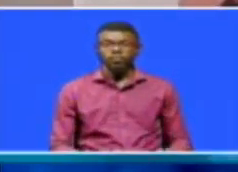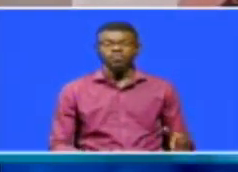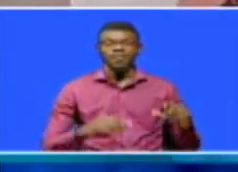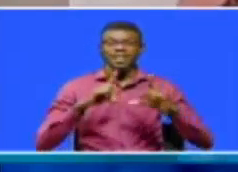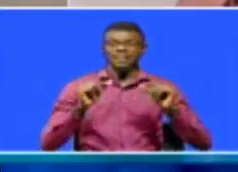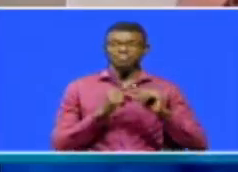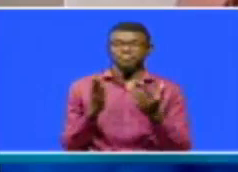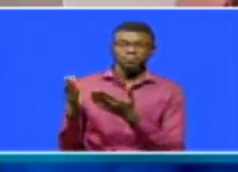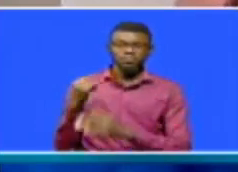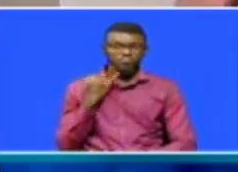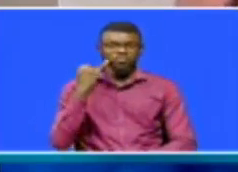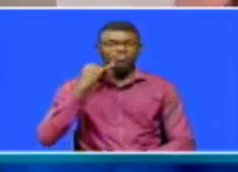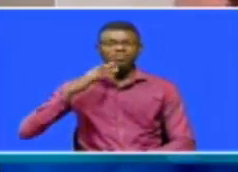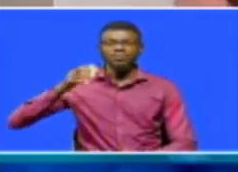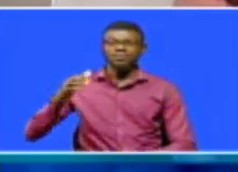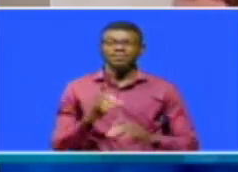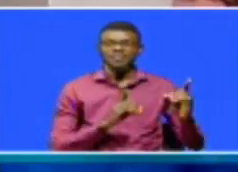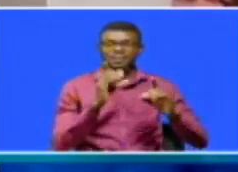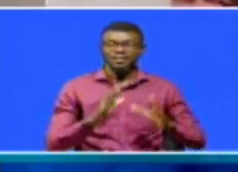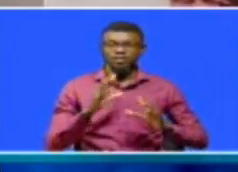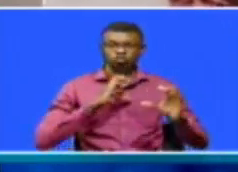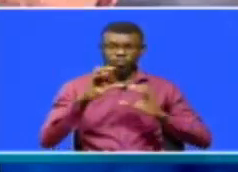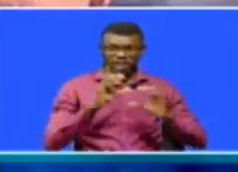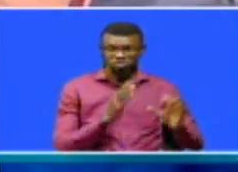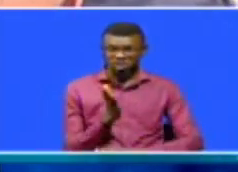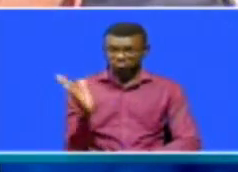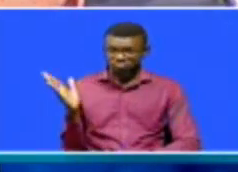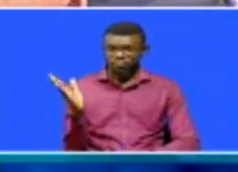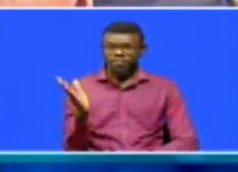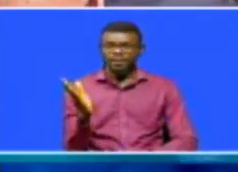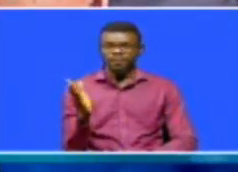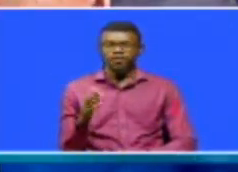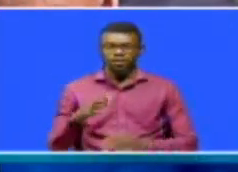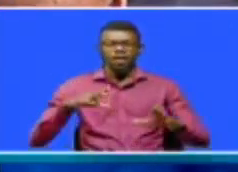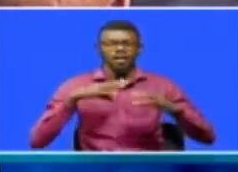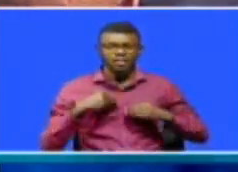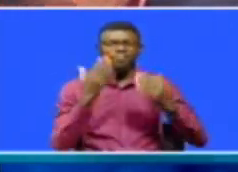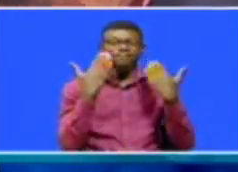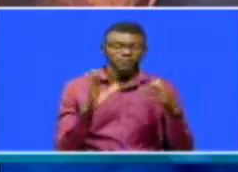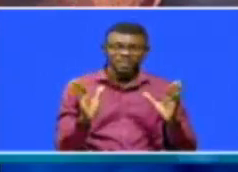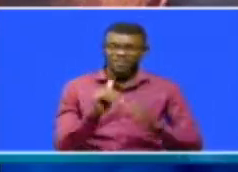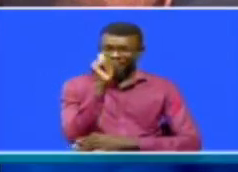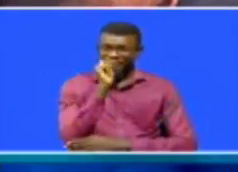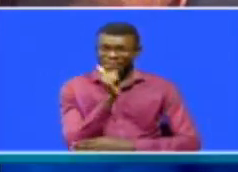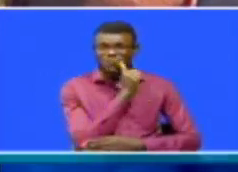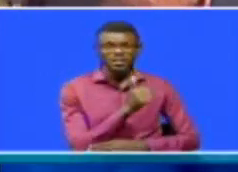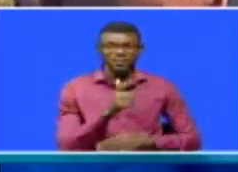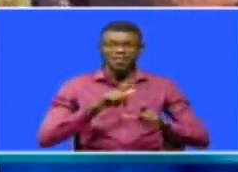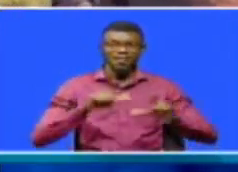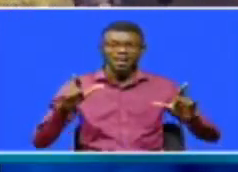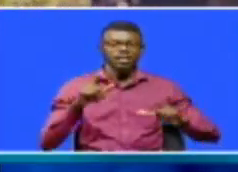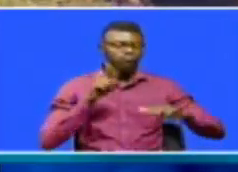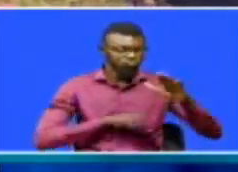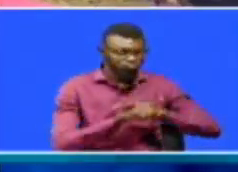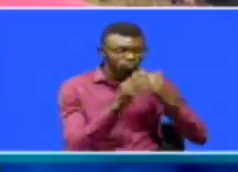Nakuru County Director in charge of communication Beatrice Obocha acknowledged that the invention on a private property was done by the county